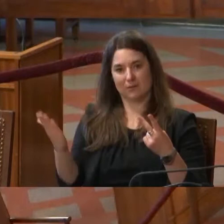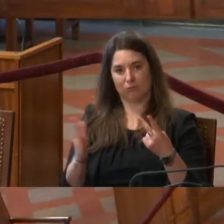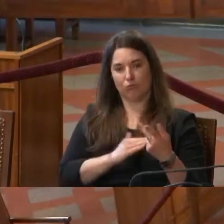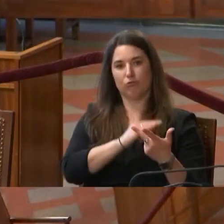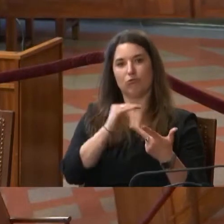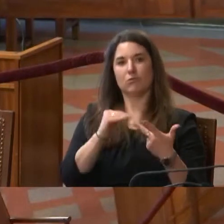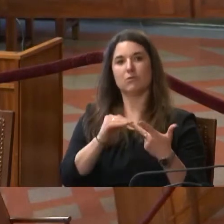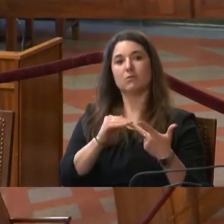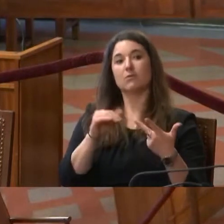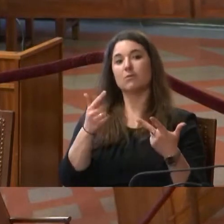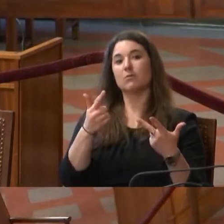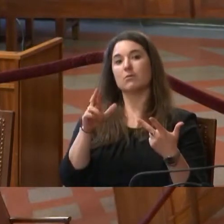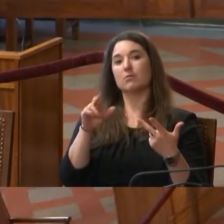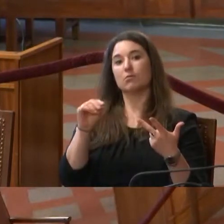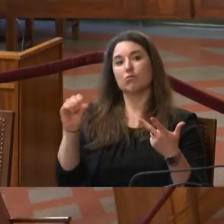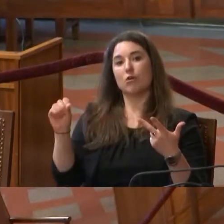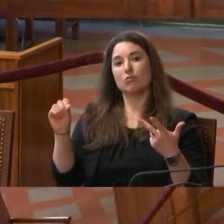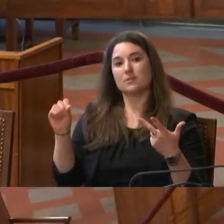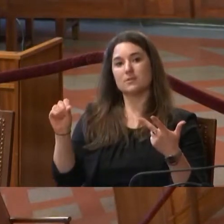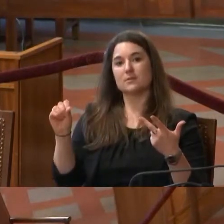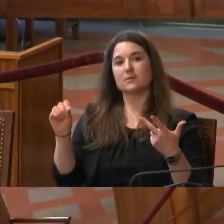Here. Ms. Gross.